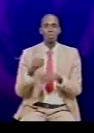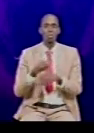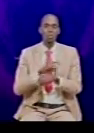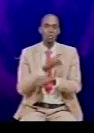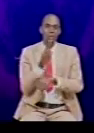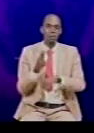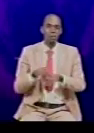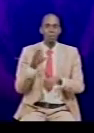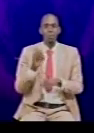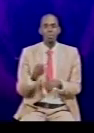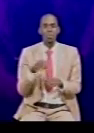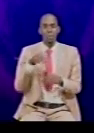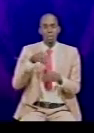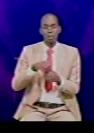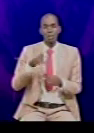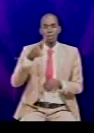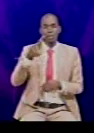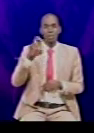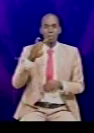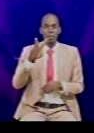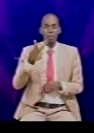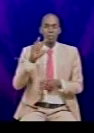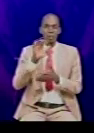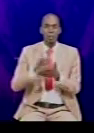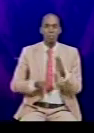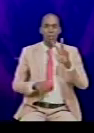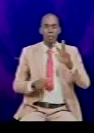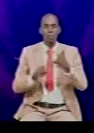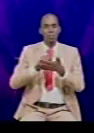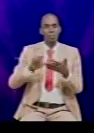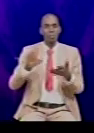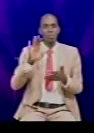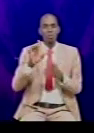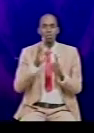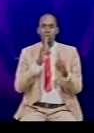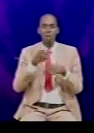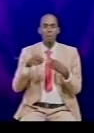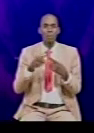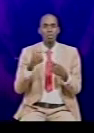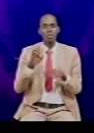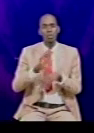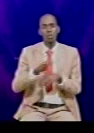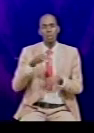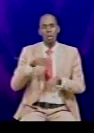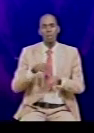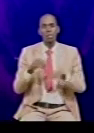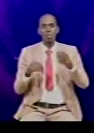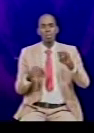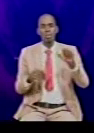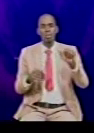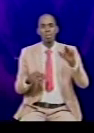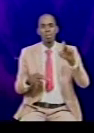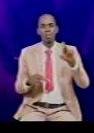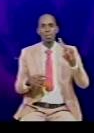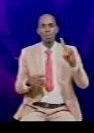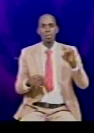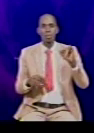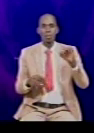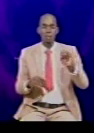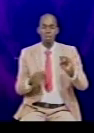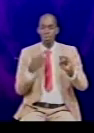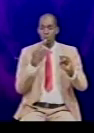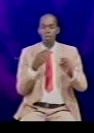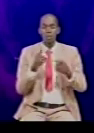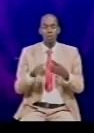3, verse 5, about the church at Sardis, it says, he that